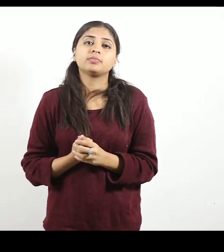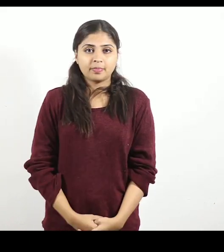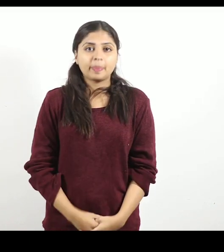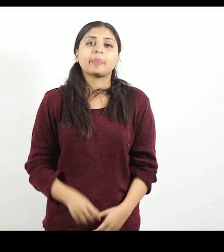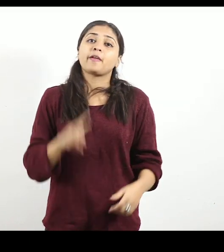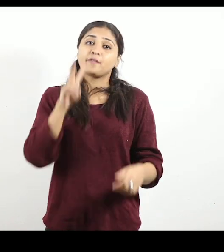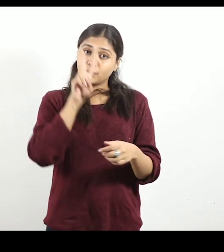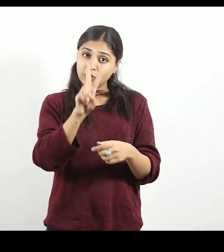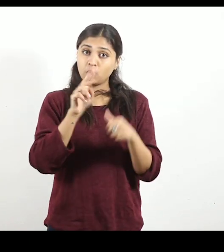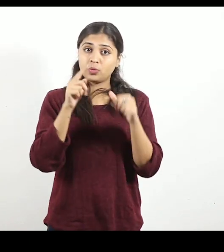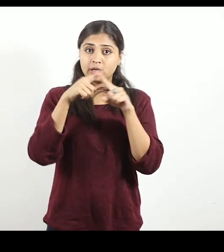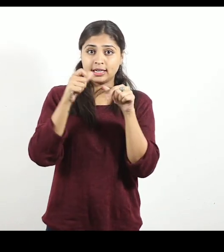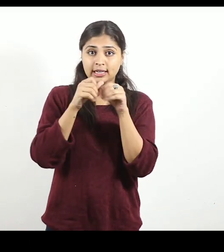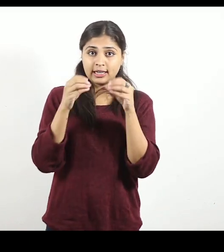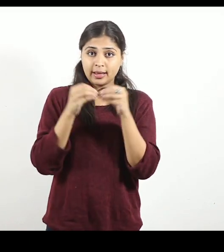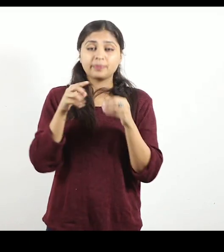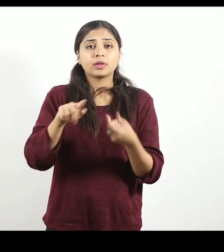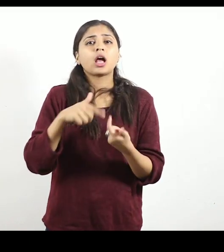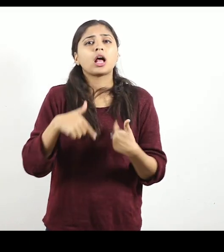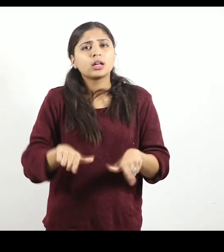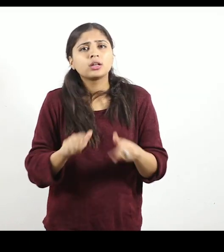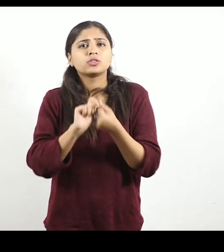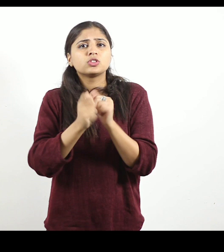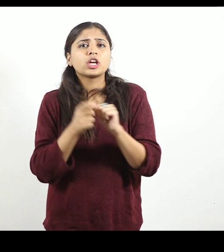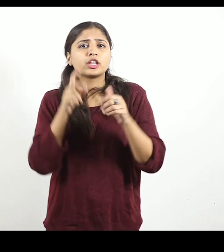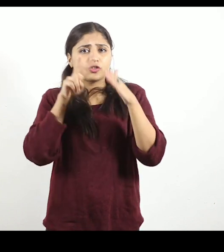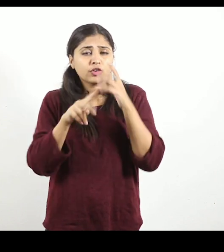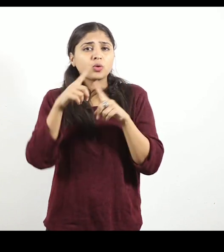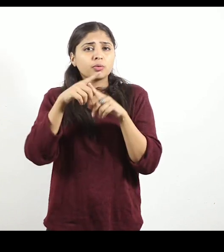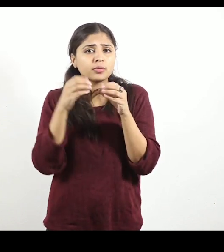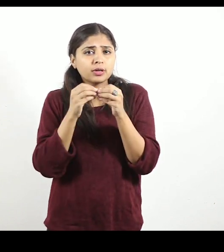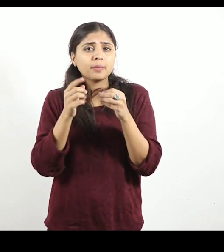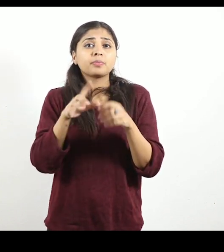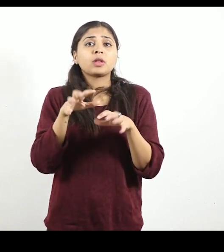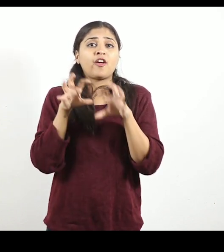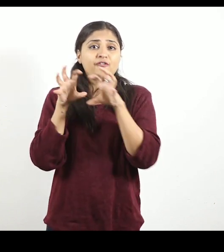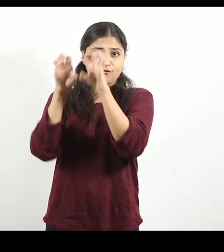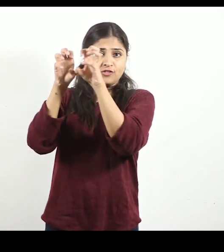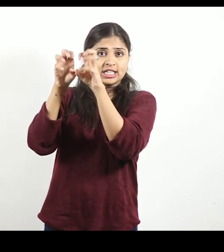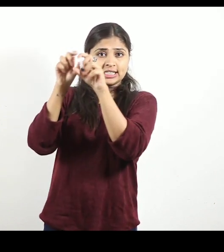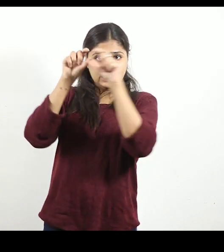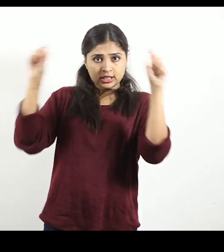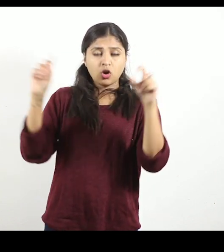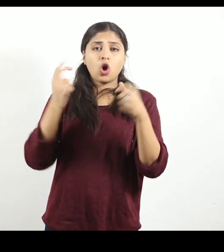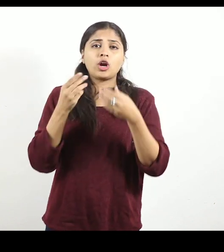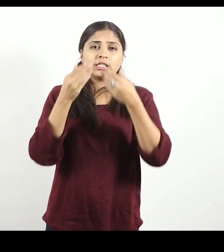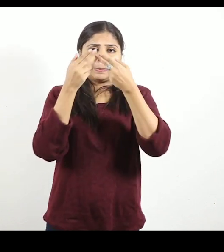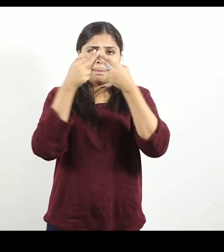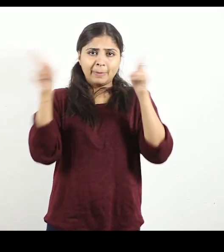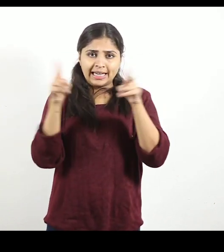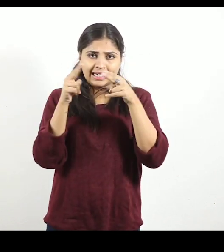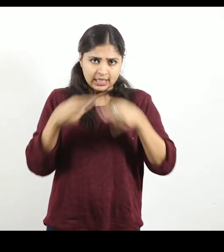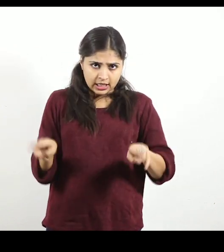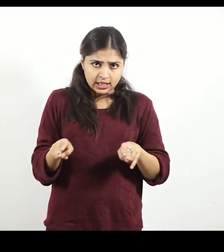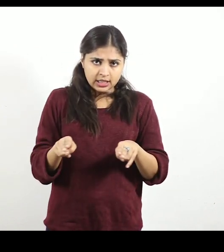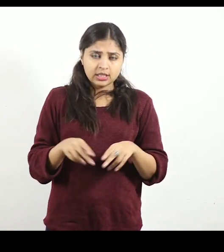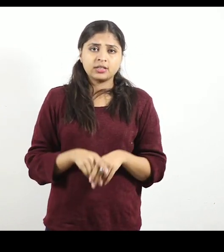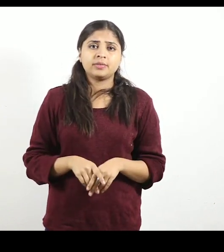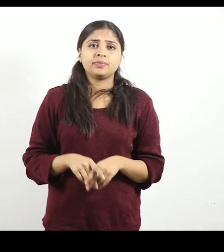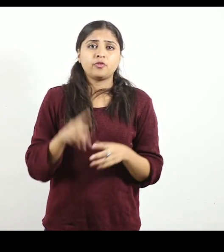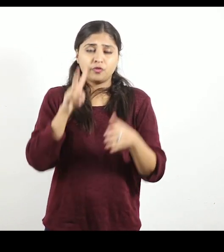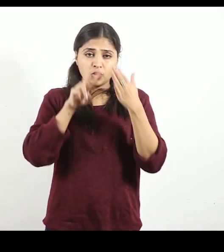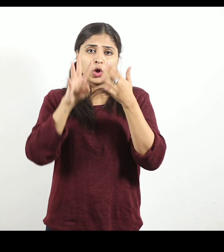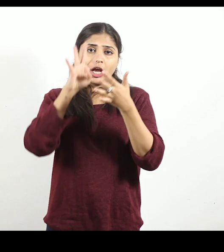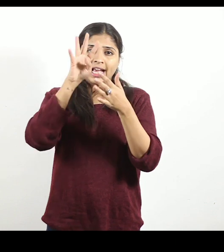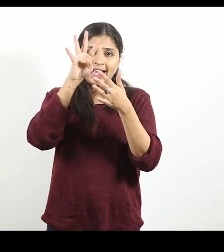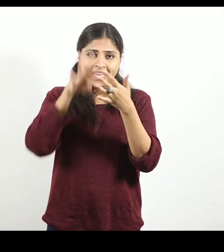View tab. This tab allows you to change the view of your document, including freezing or splitting panes, viewing grid lines,